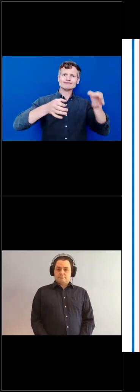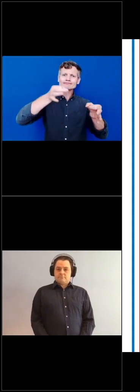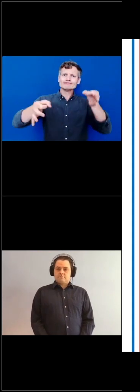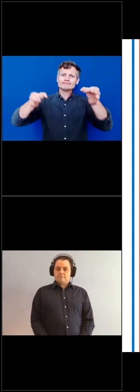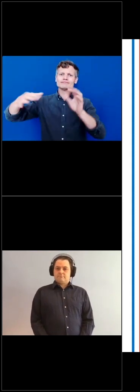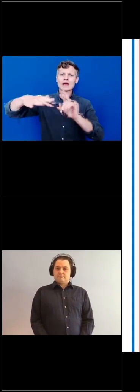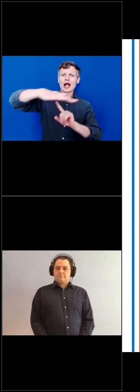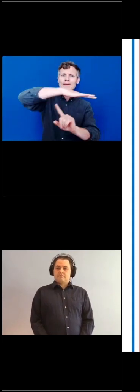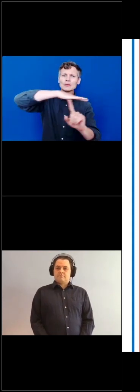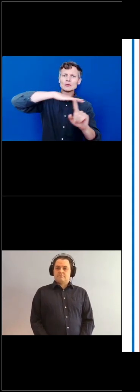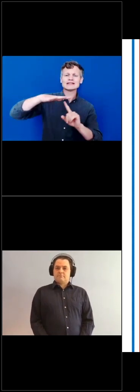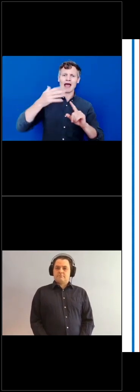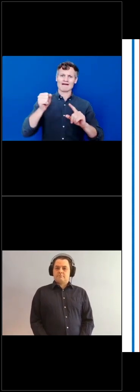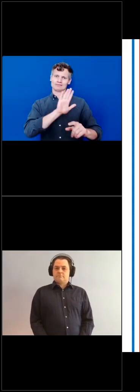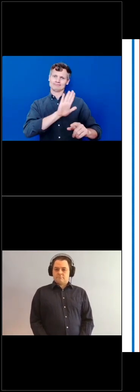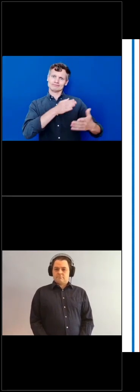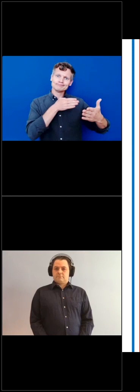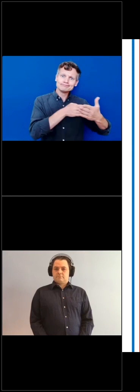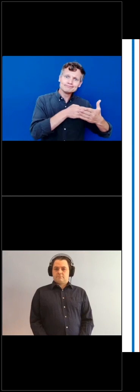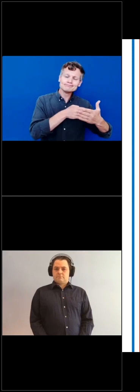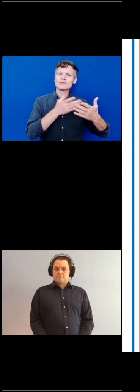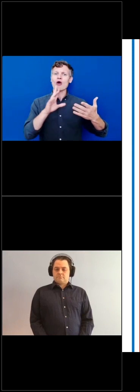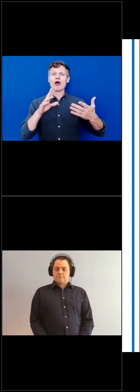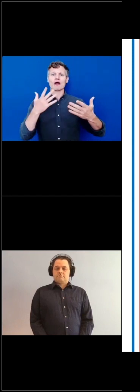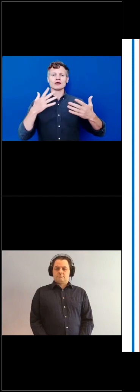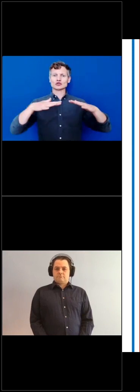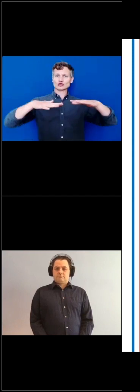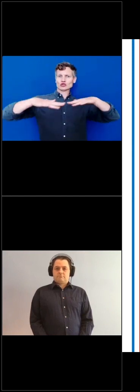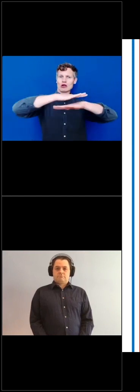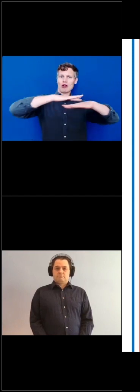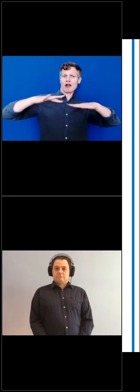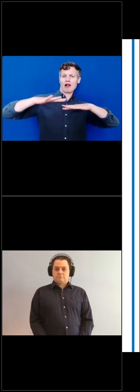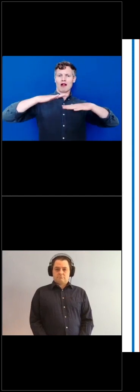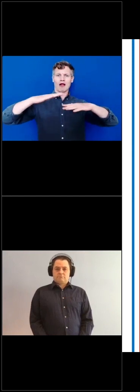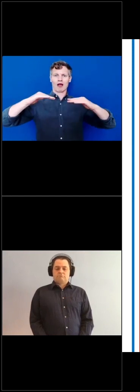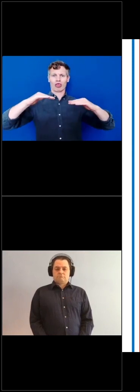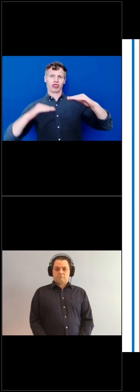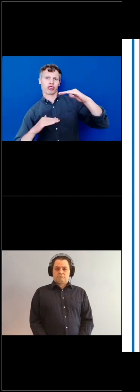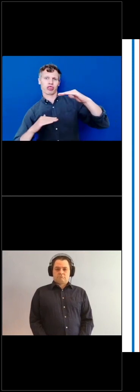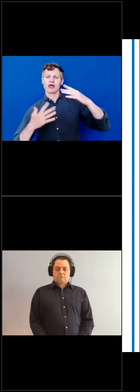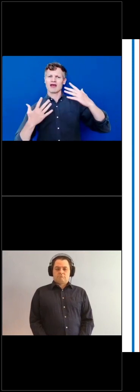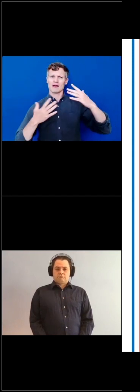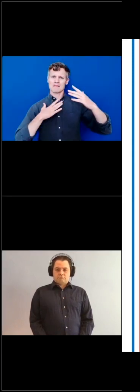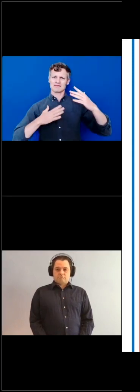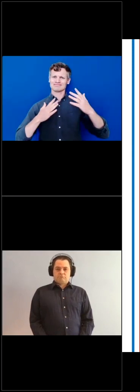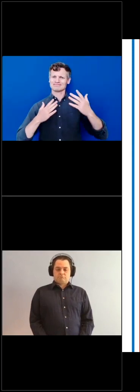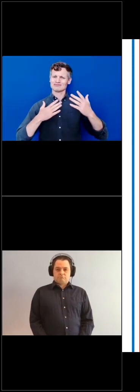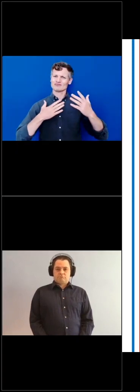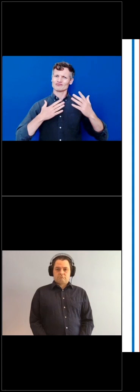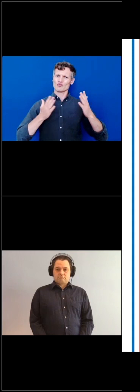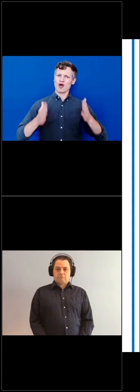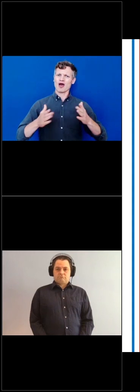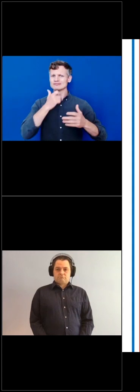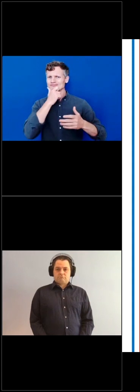which surround persons' abilities, and we need to look in terms of how we can enhance